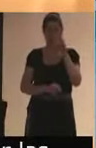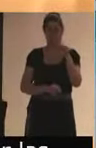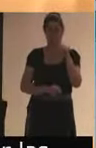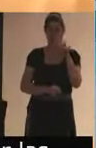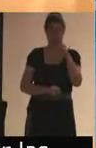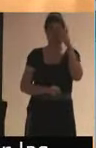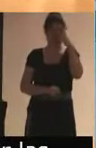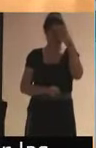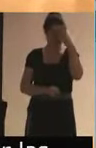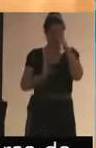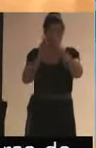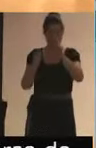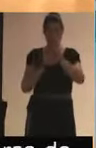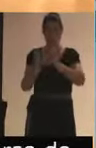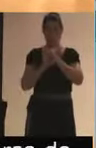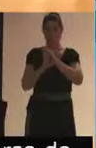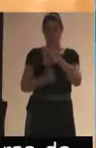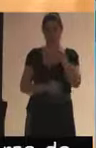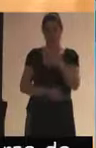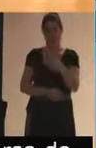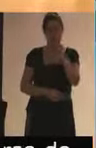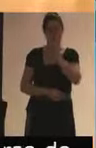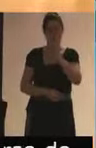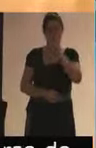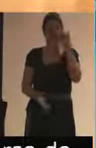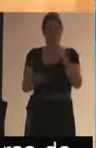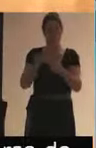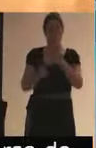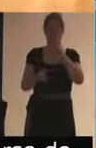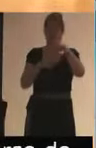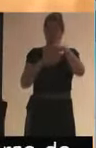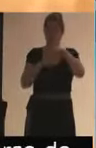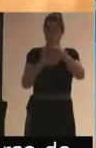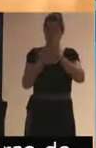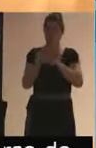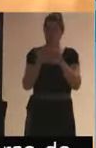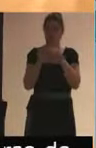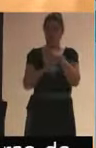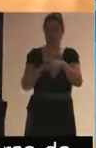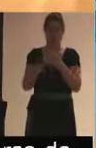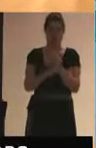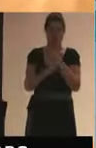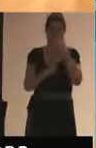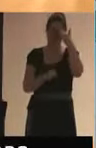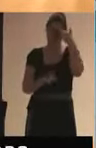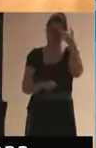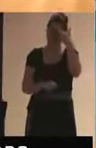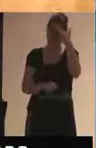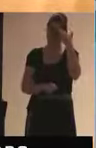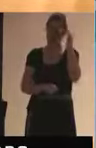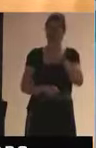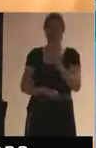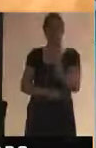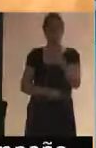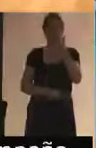especially coming back to what Fabio said, how can you quantify the difficulty of the task and how to assess